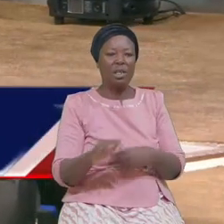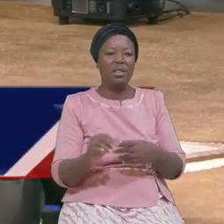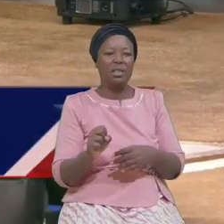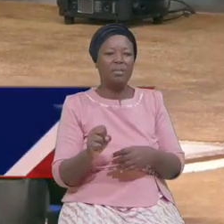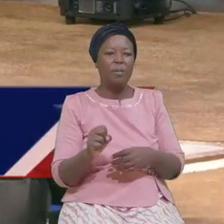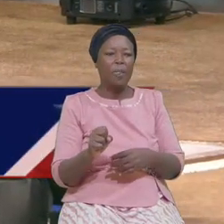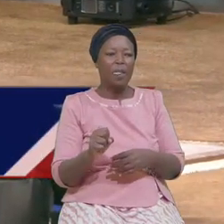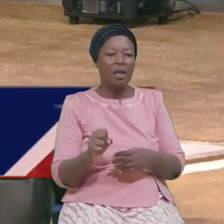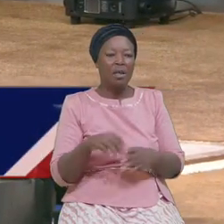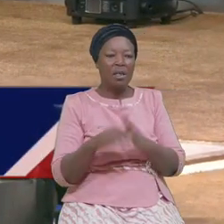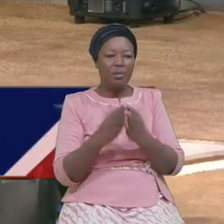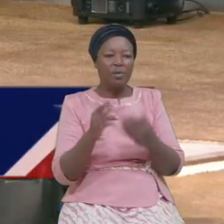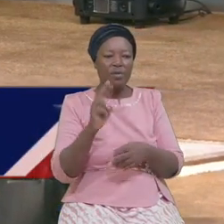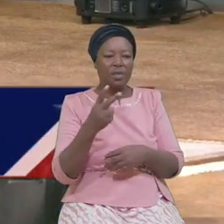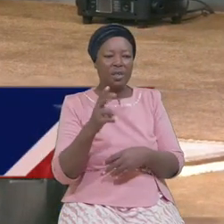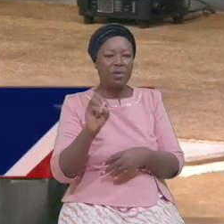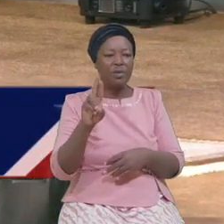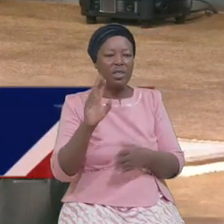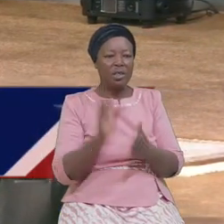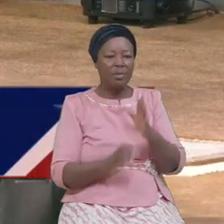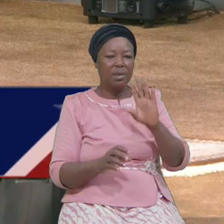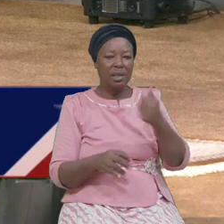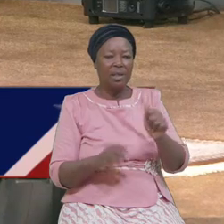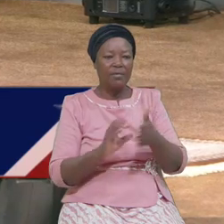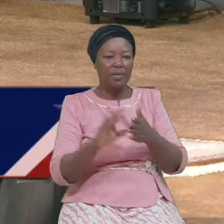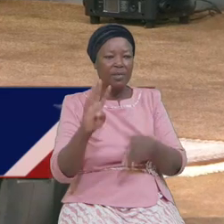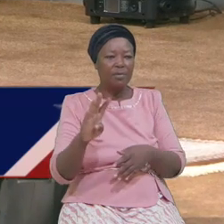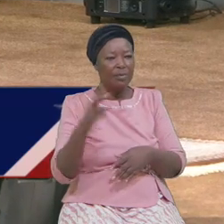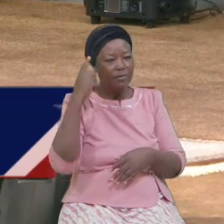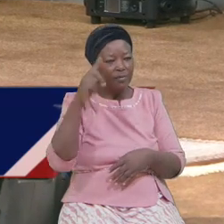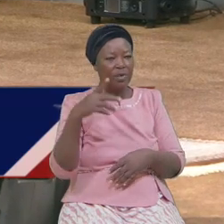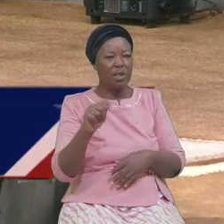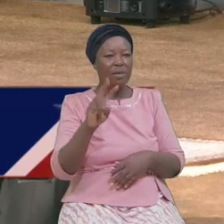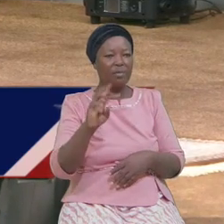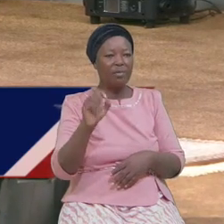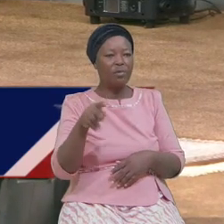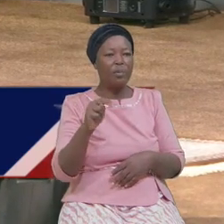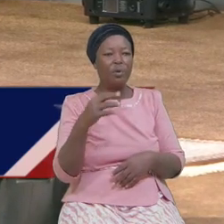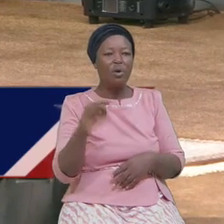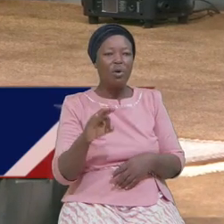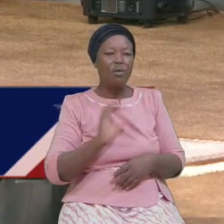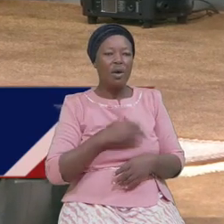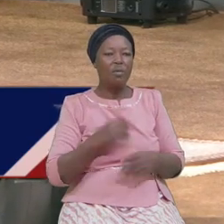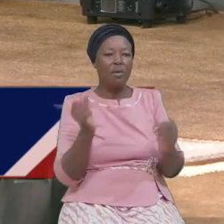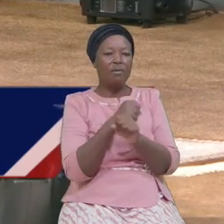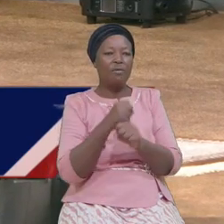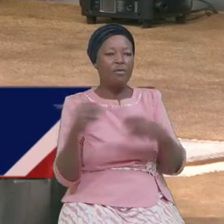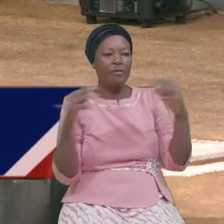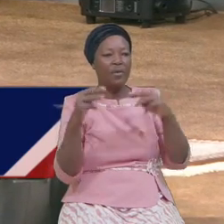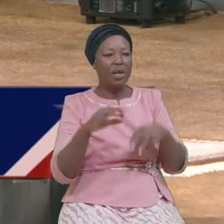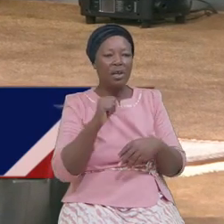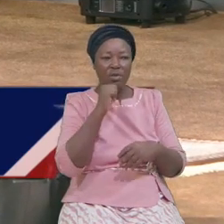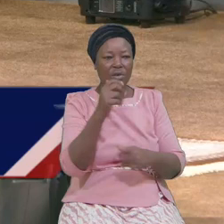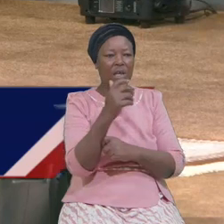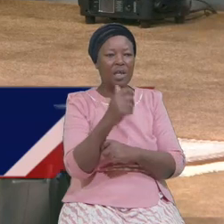the weapons of our warfare are not carnal, but mighty through God." The weapons we